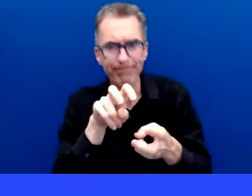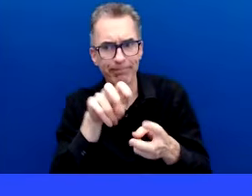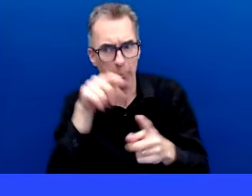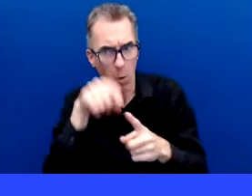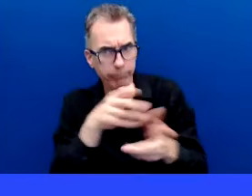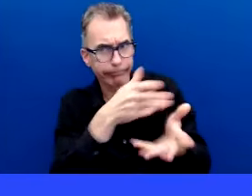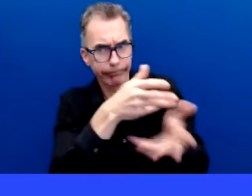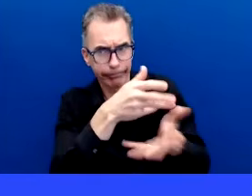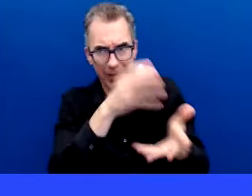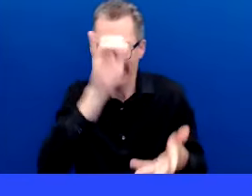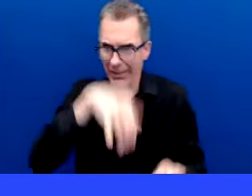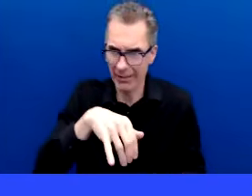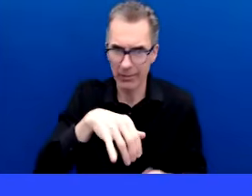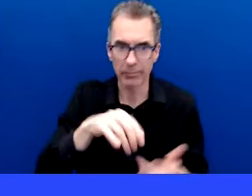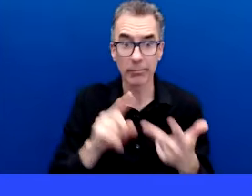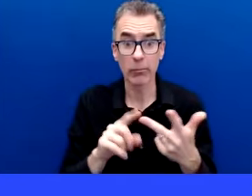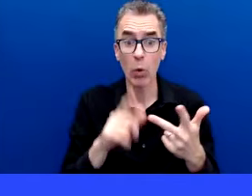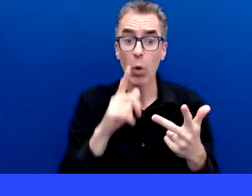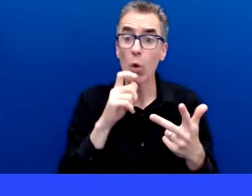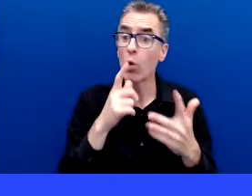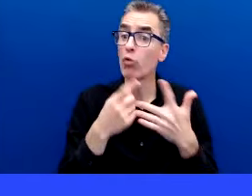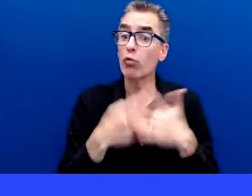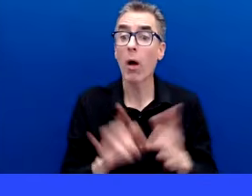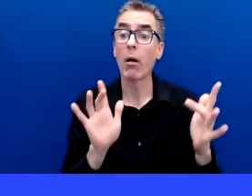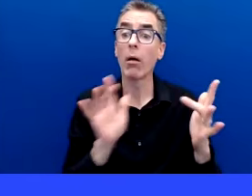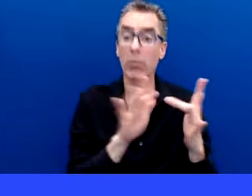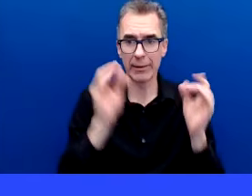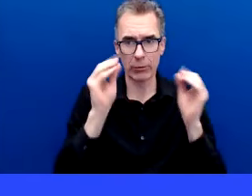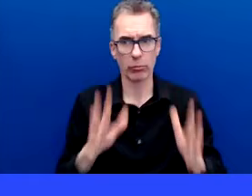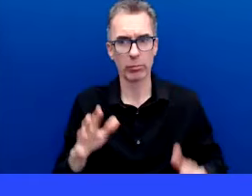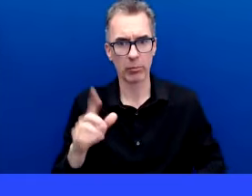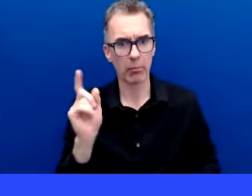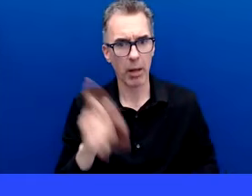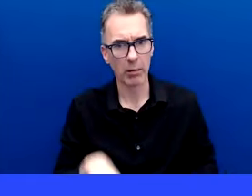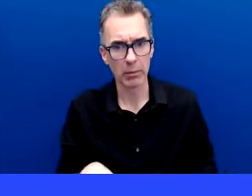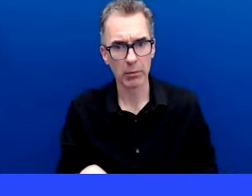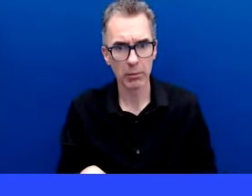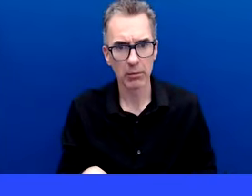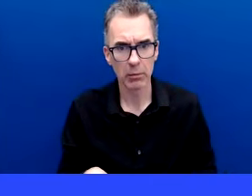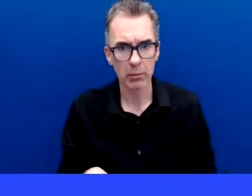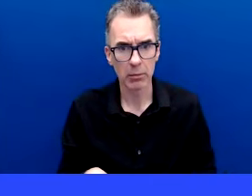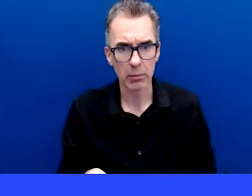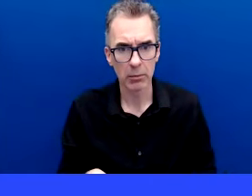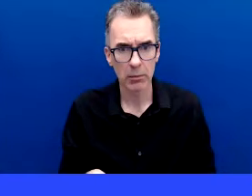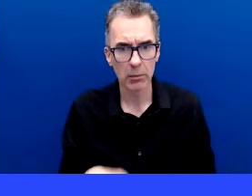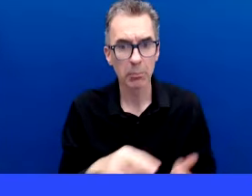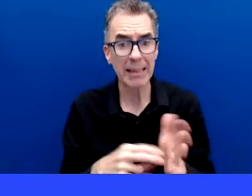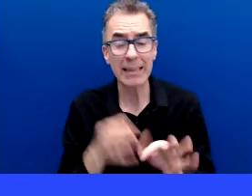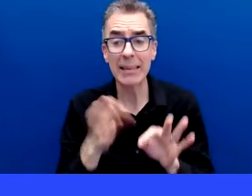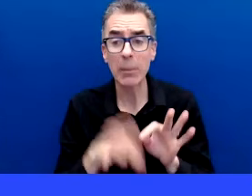Instructor initiated. So RSI is looking for not responses to student emails, but